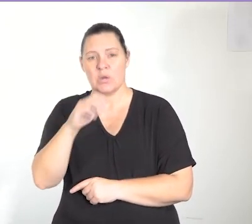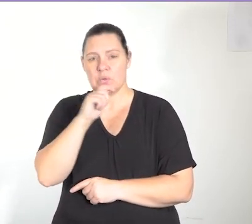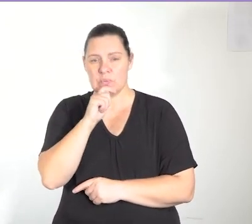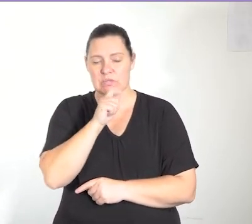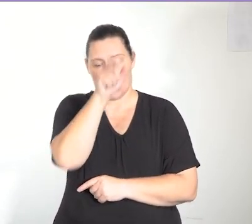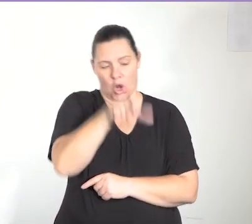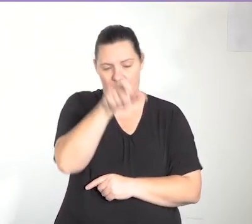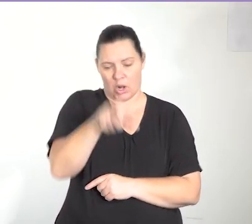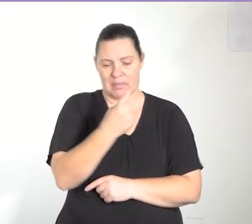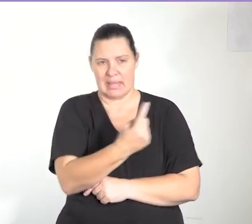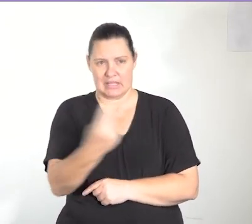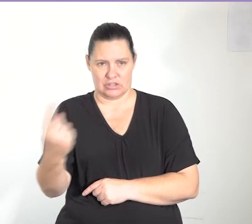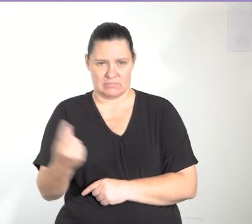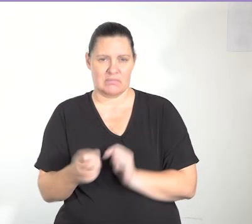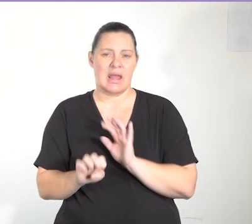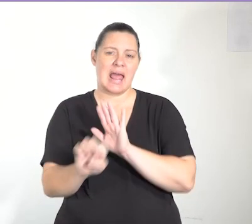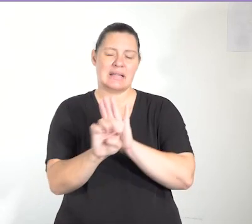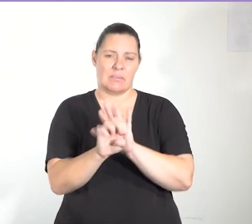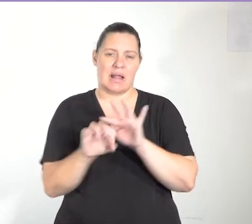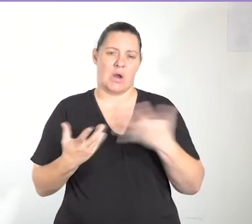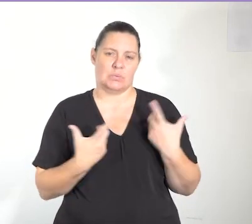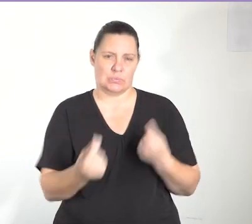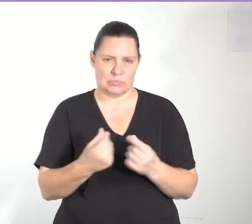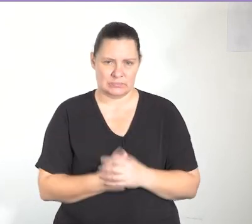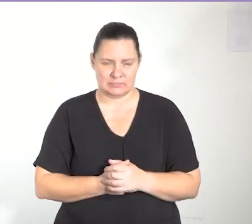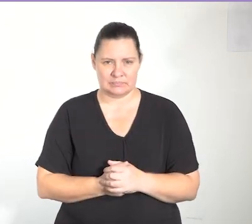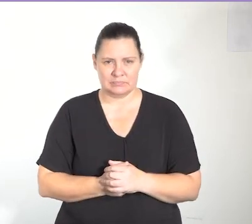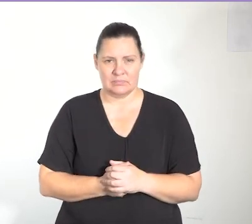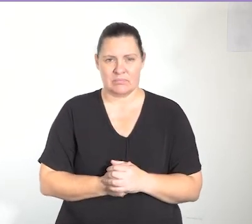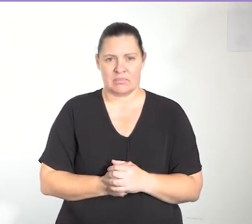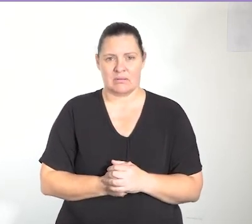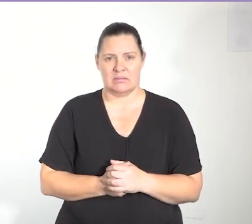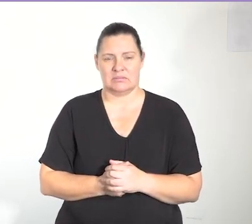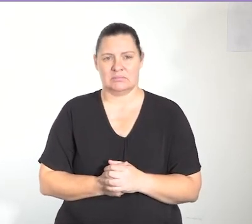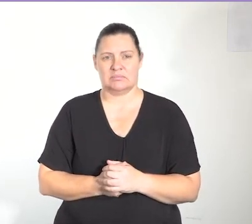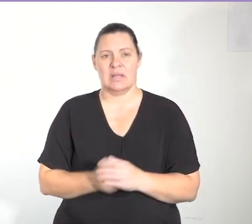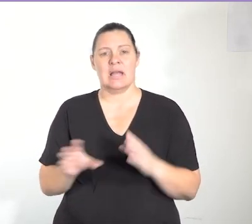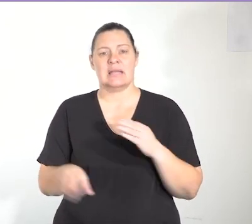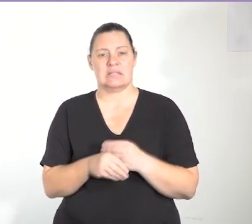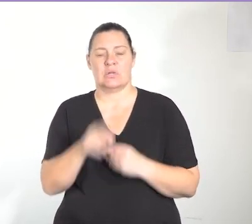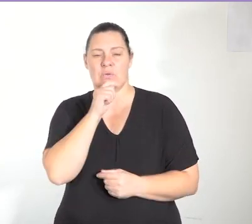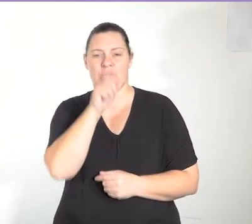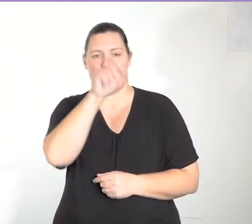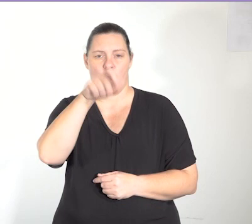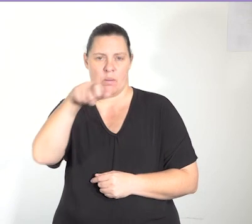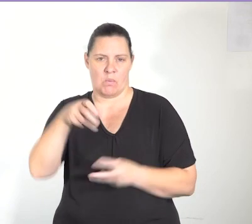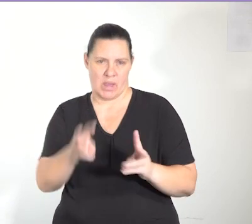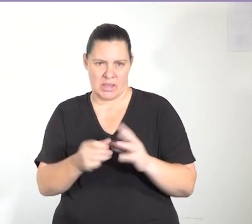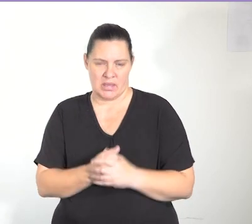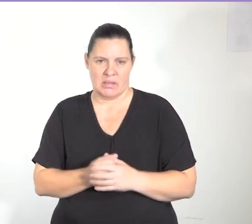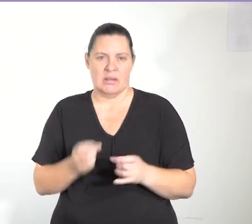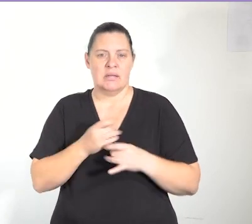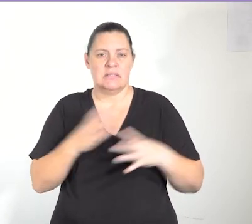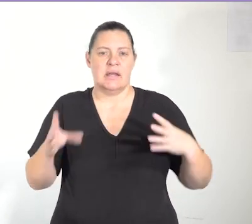each column at a time. So let's look at a few examples on how to do this. Addition using the column method. We are going